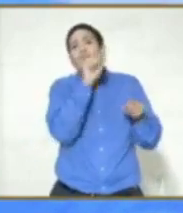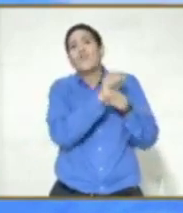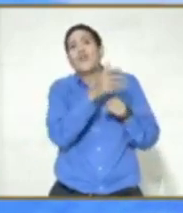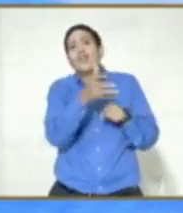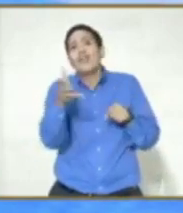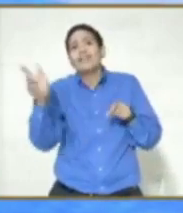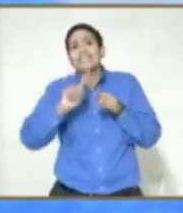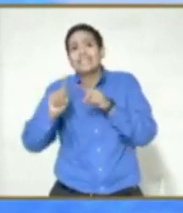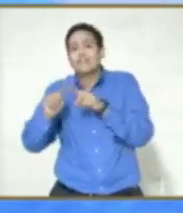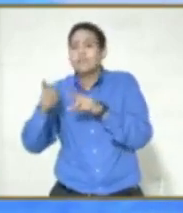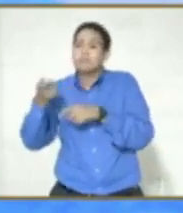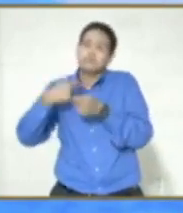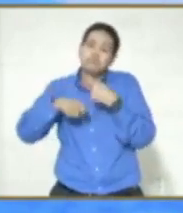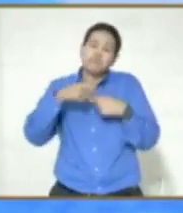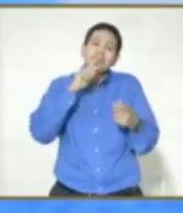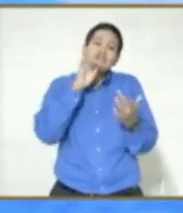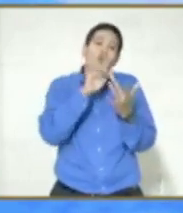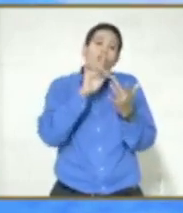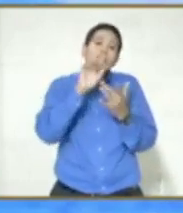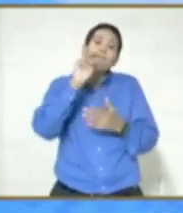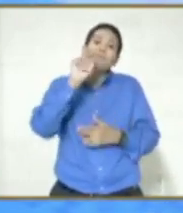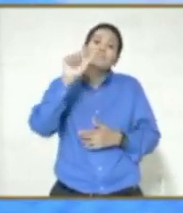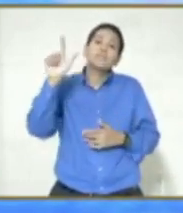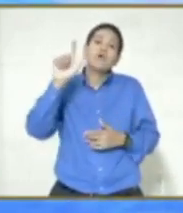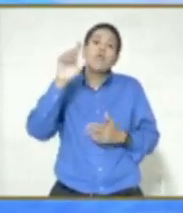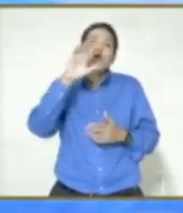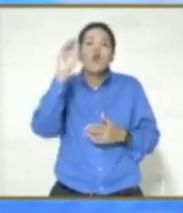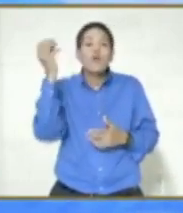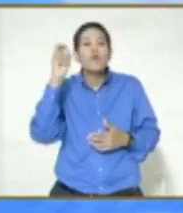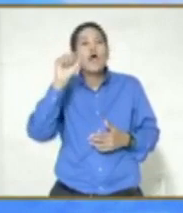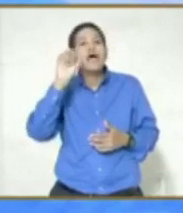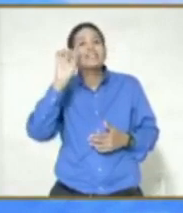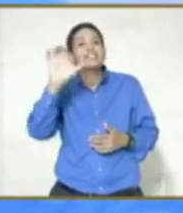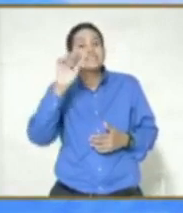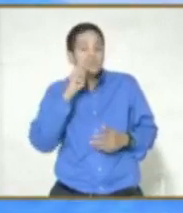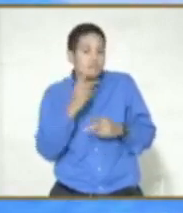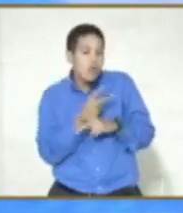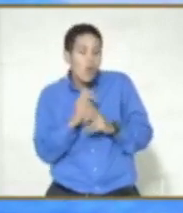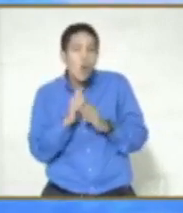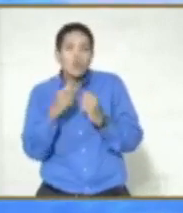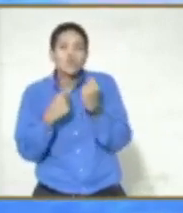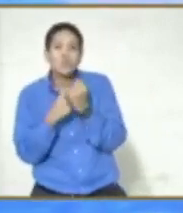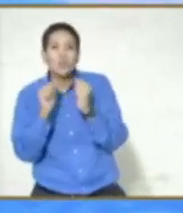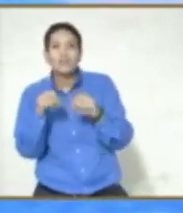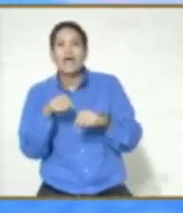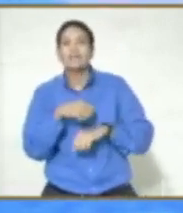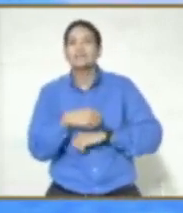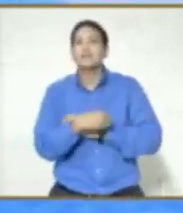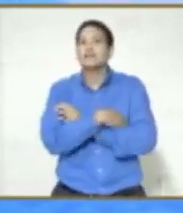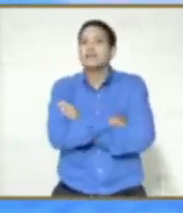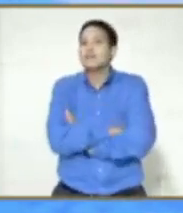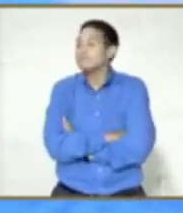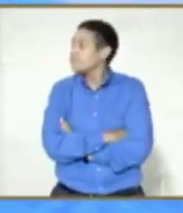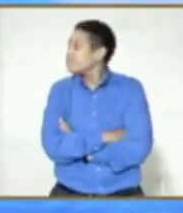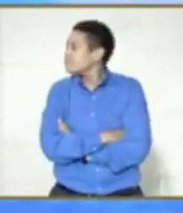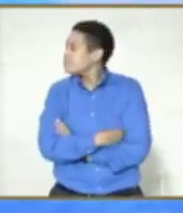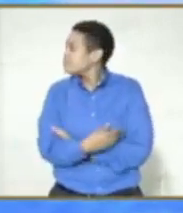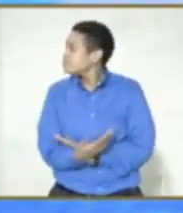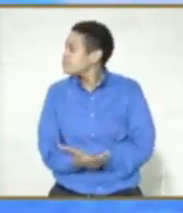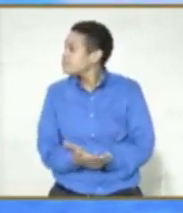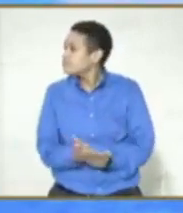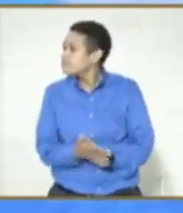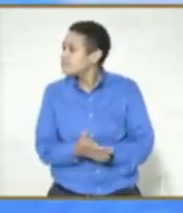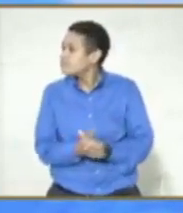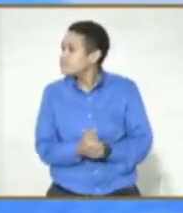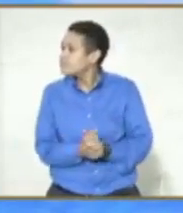touch with the municipal corporations or SDC, we'll be able to sit down and work out something. May I query? Well, I'm happy to hear, Minister,